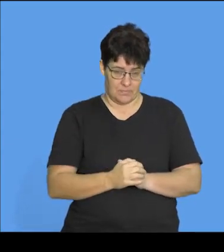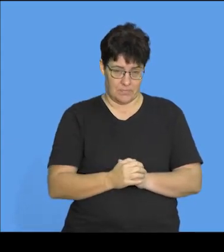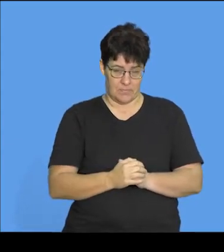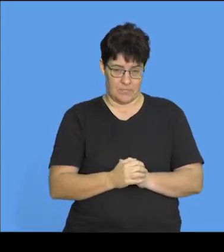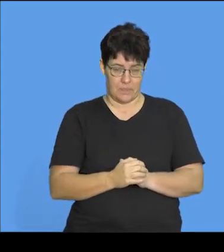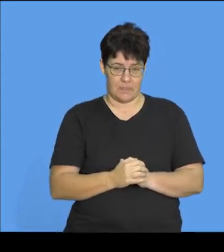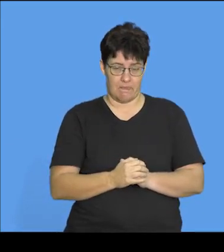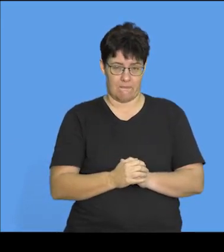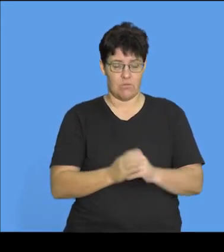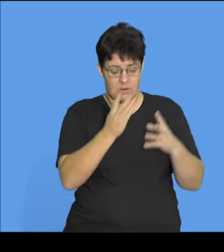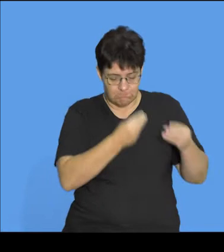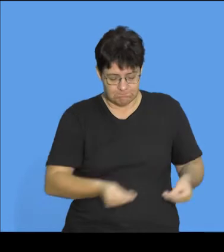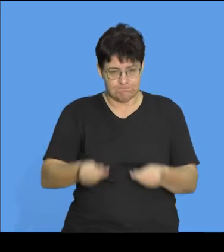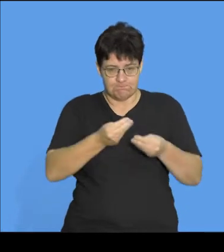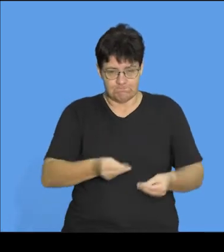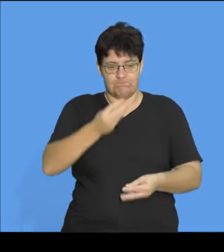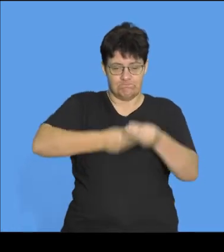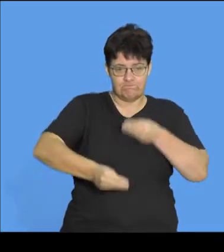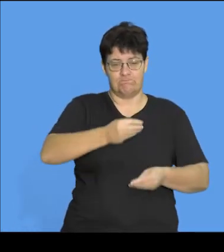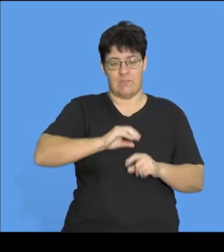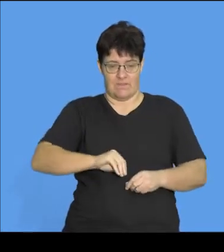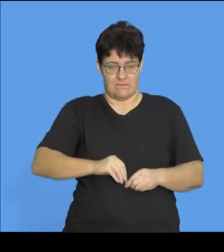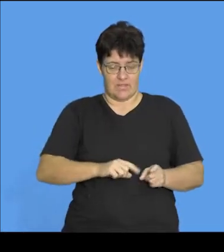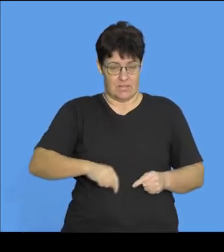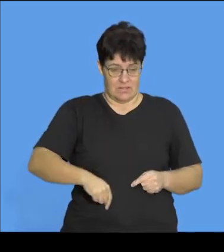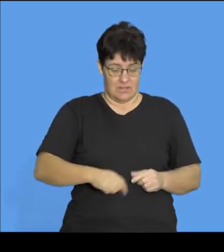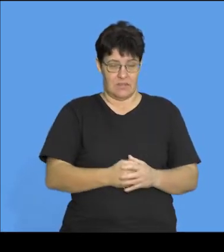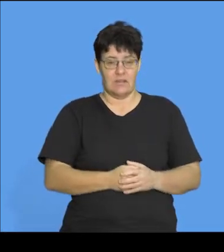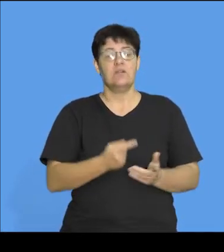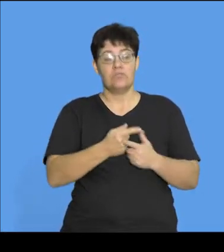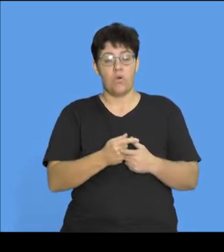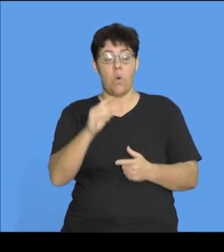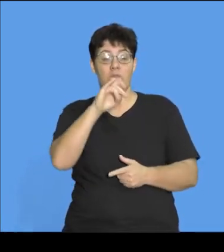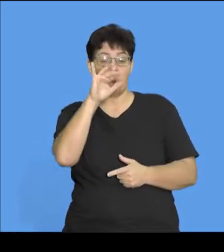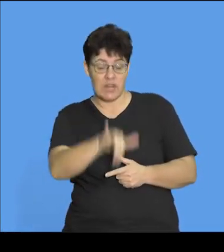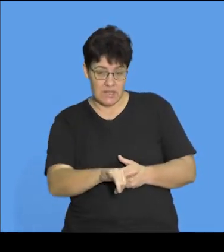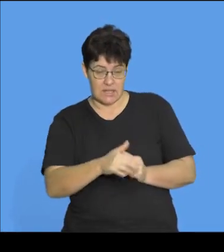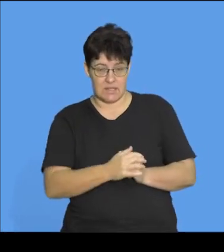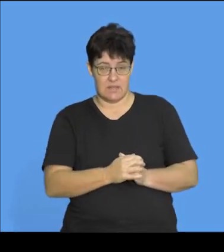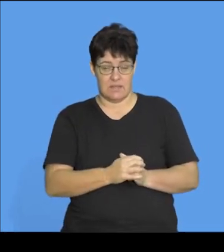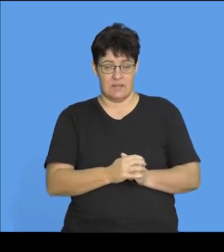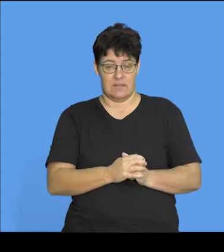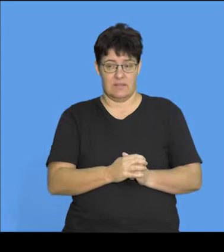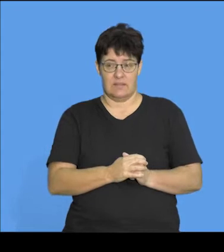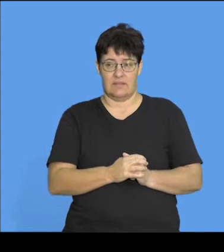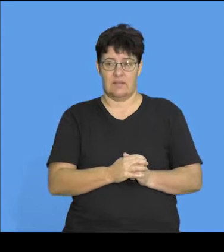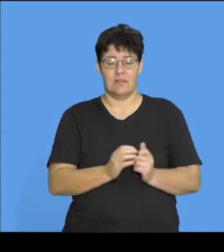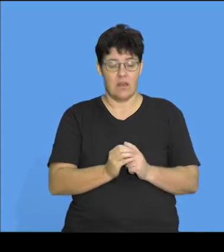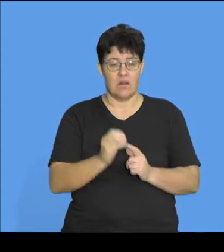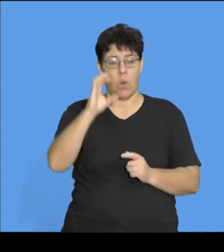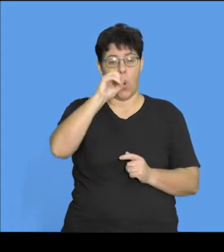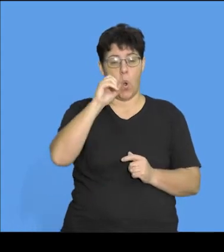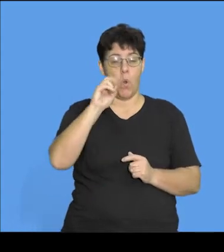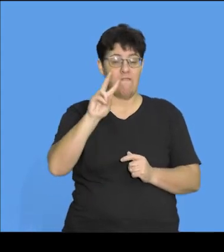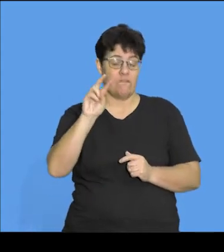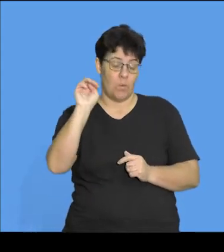menstruation. So during the development of the ovary and the ovule or the ovum within